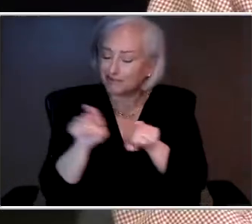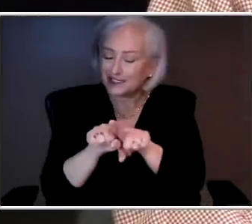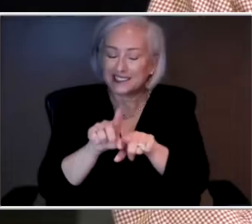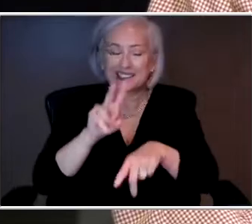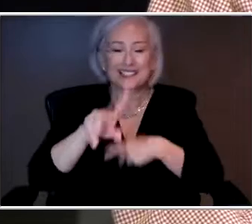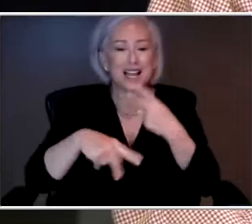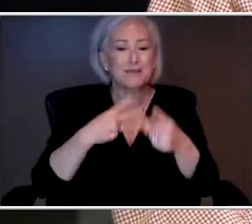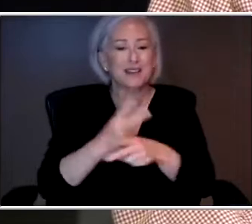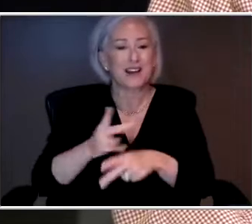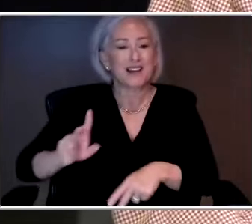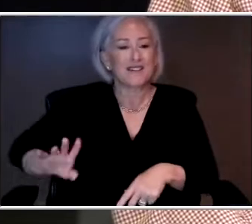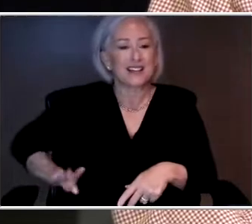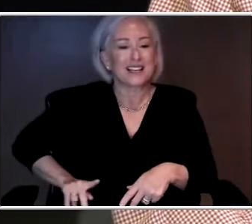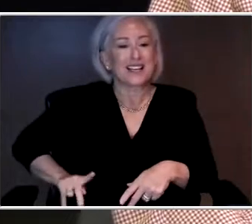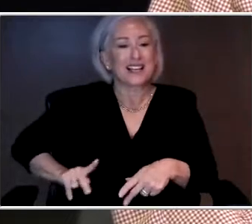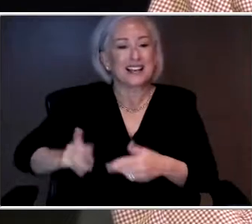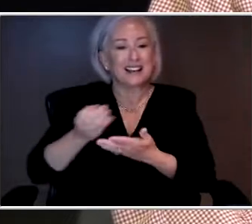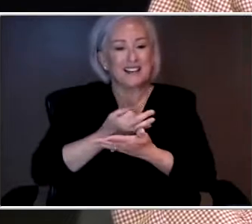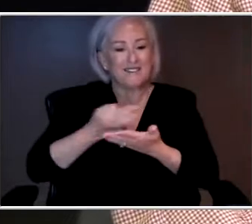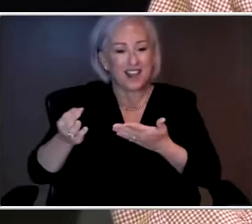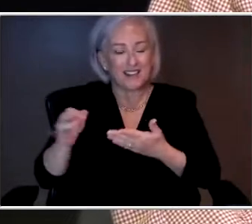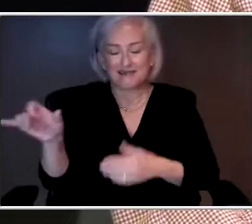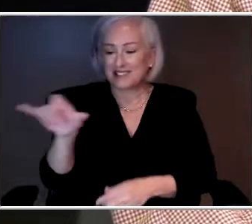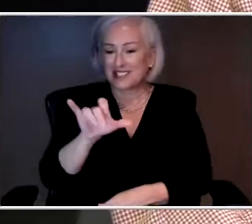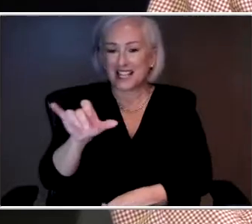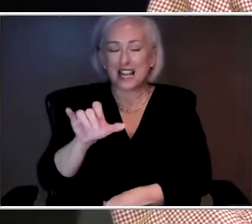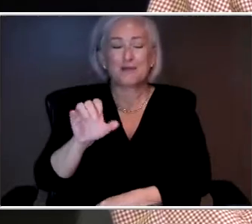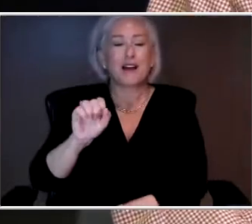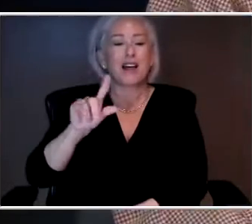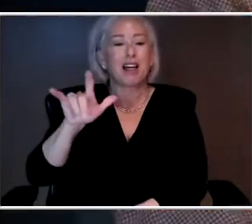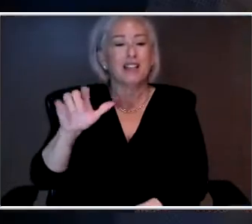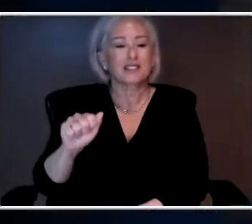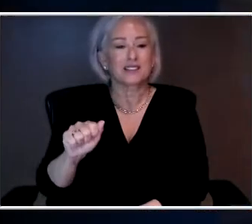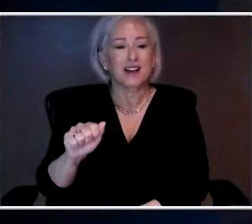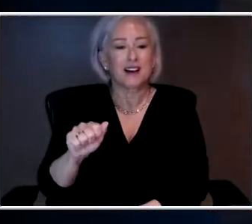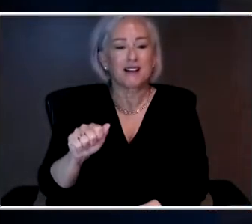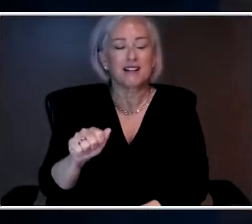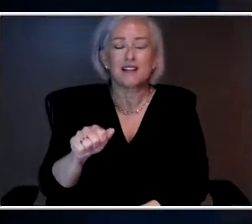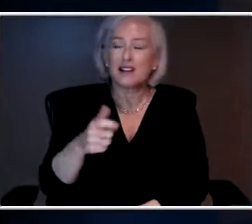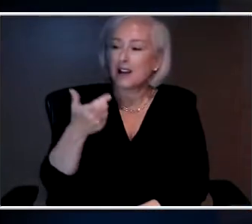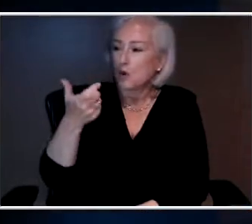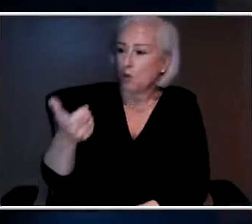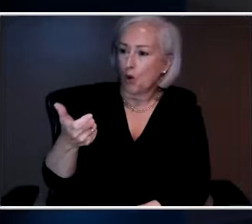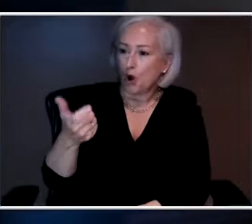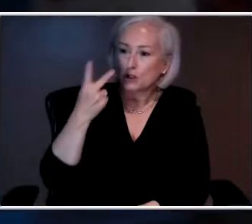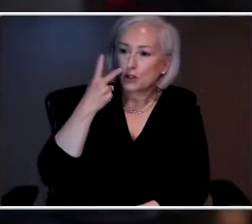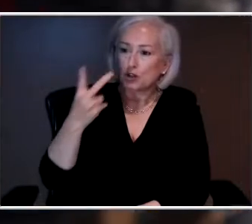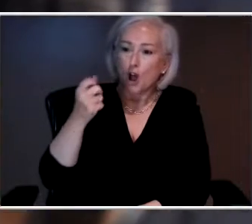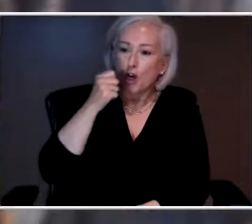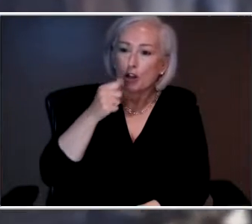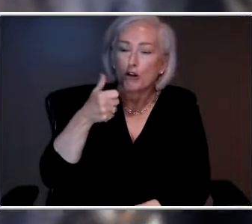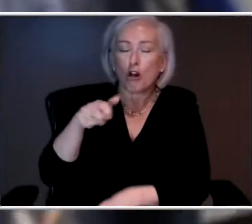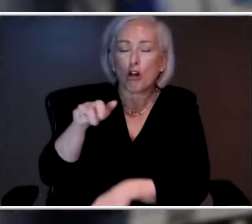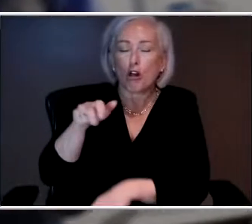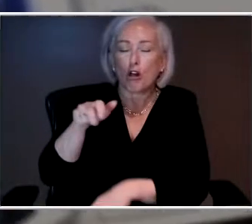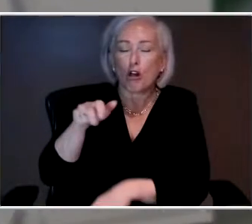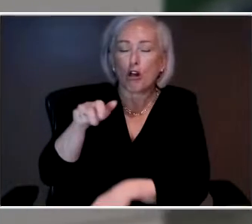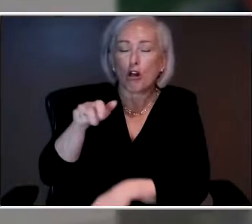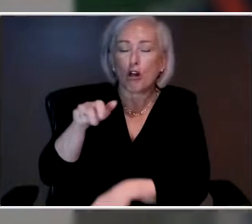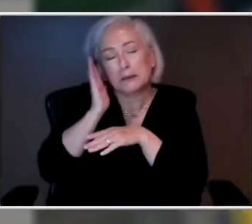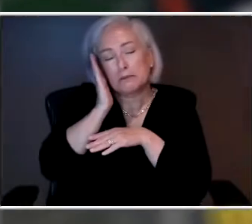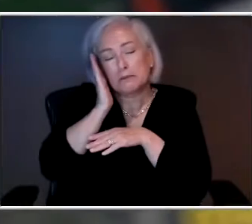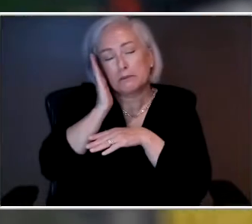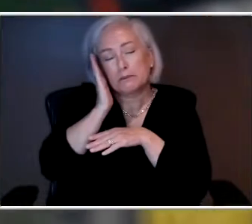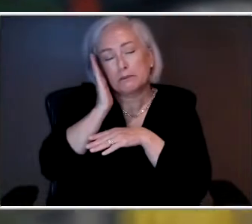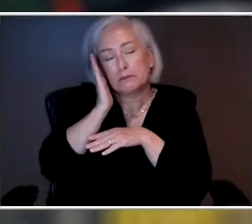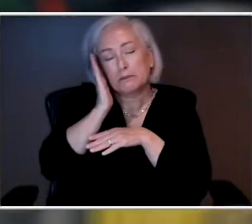And then when I seen her curled up in her bed for dialysis, that did it. Frank, at home recovering from a kidney transplant he received